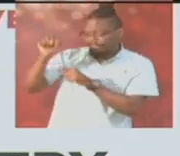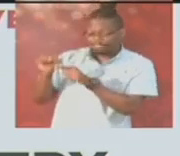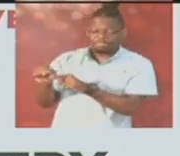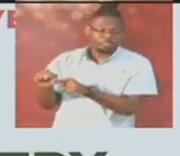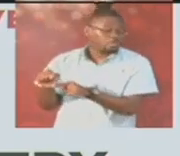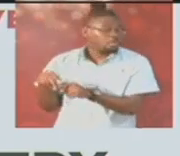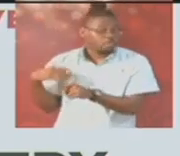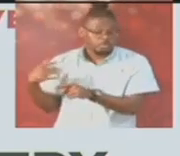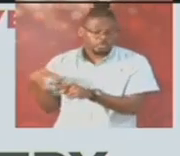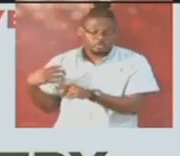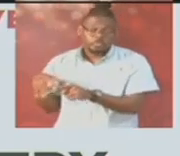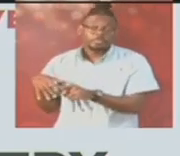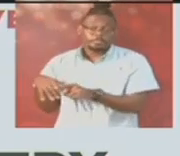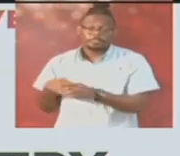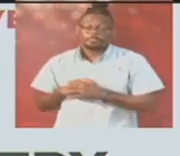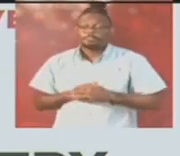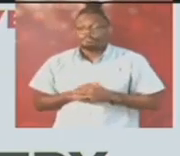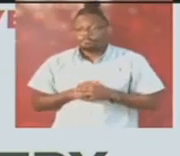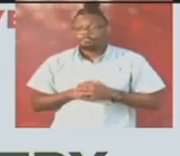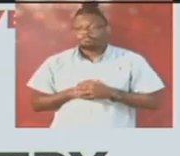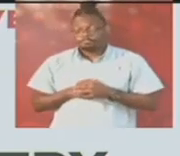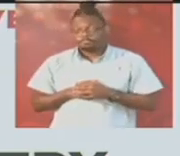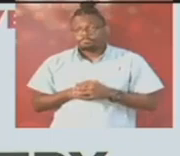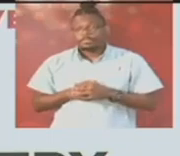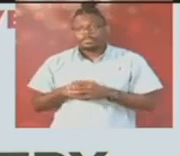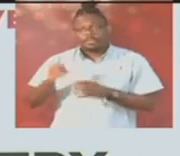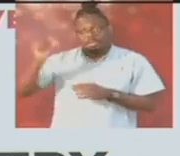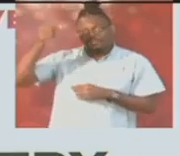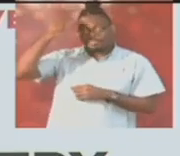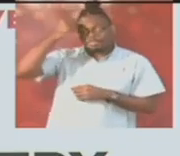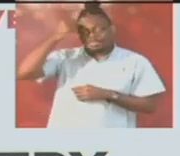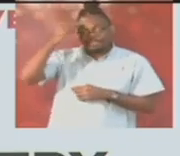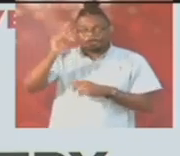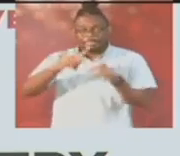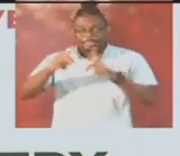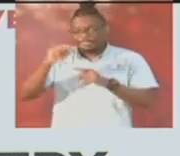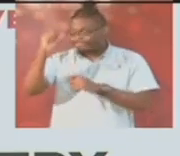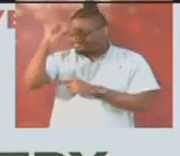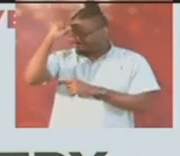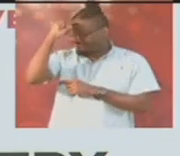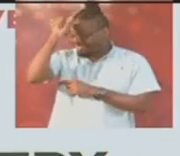the government and people of India for what they are facing.